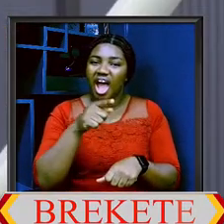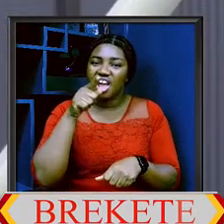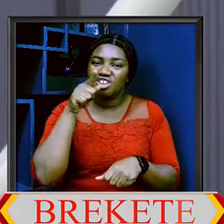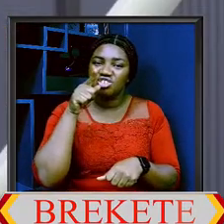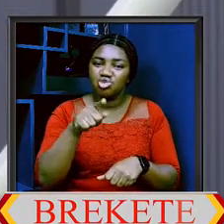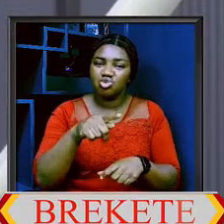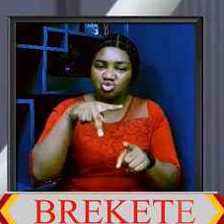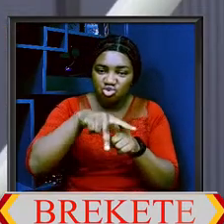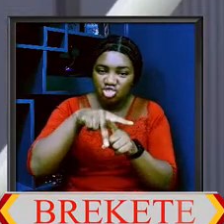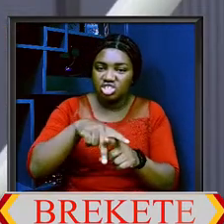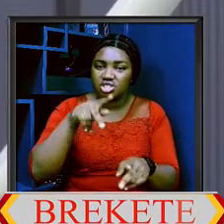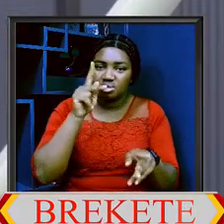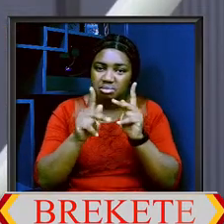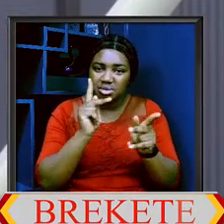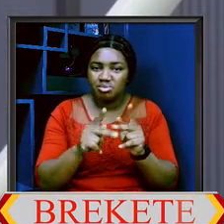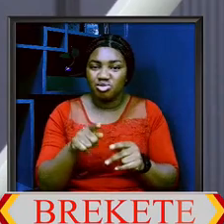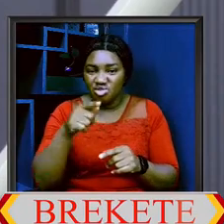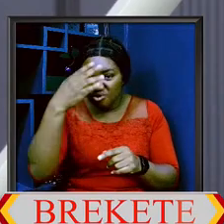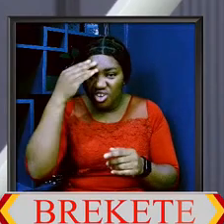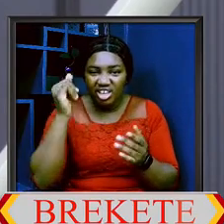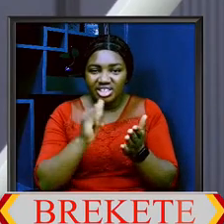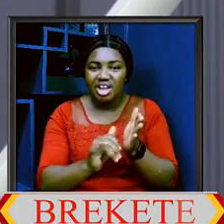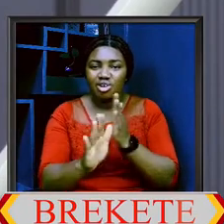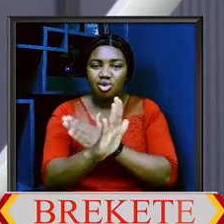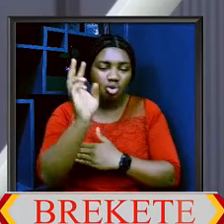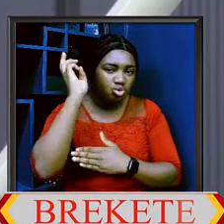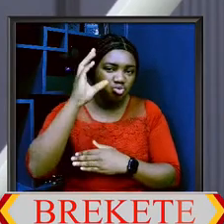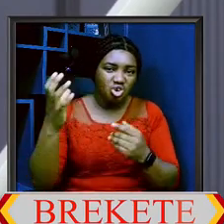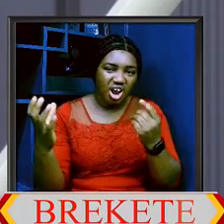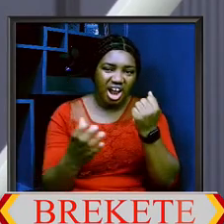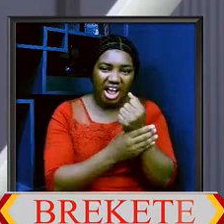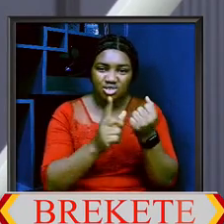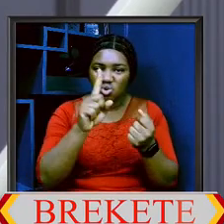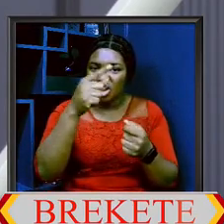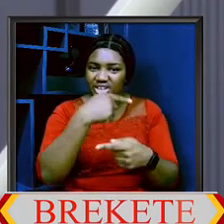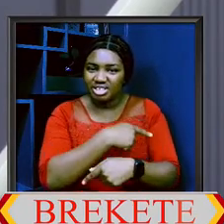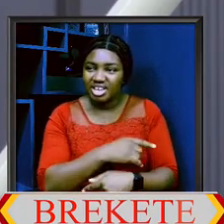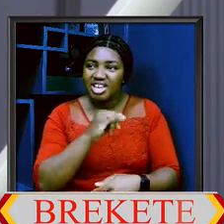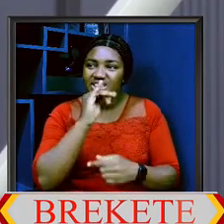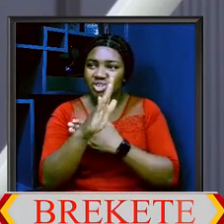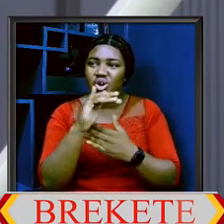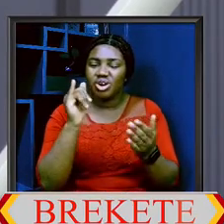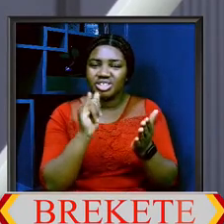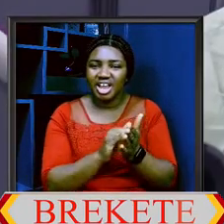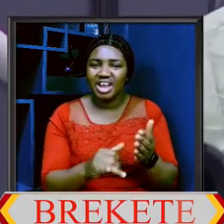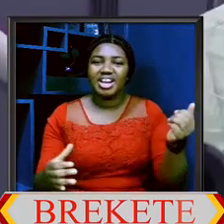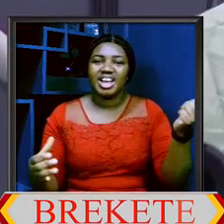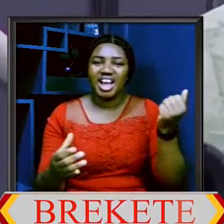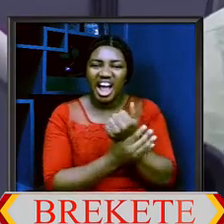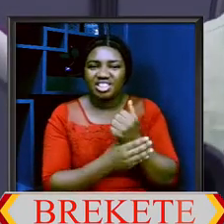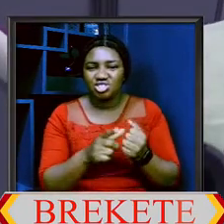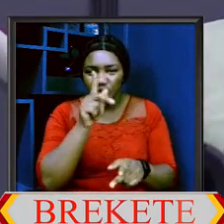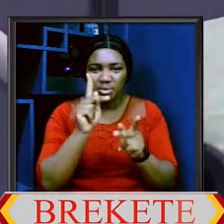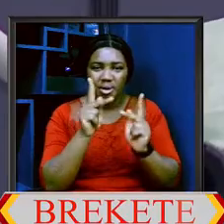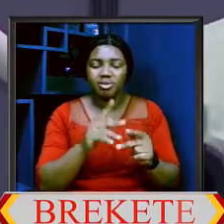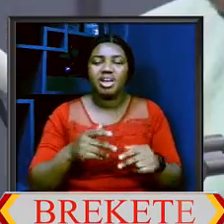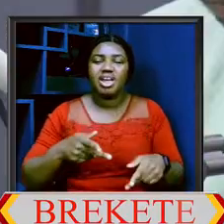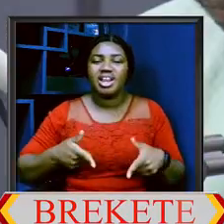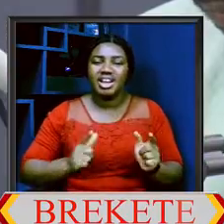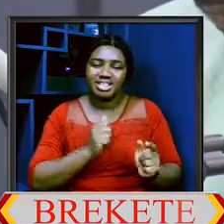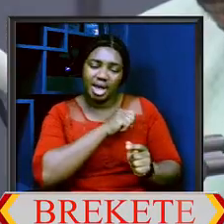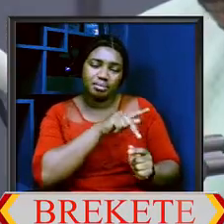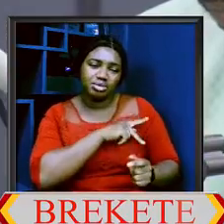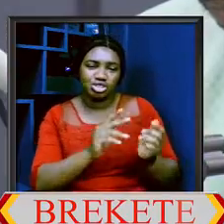people anyhow don't forget say God catch now one day God catch make we appreciate God for catching